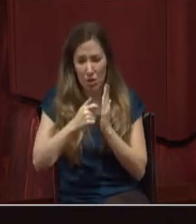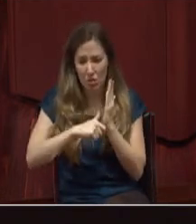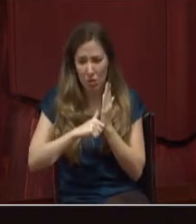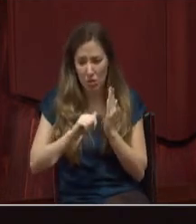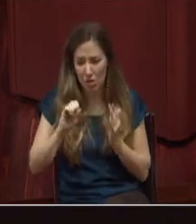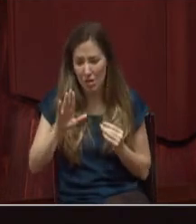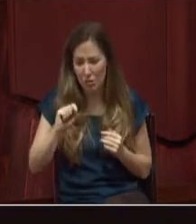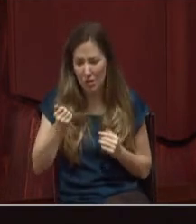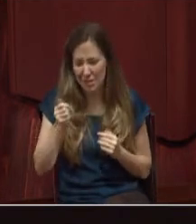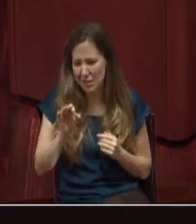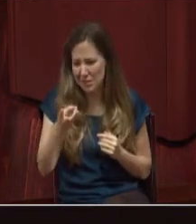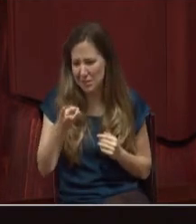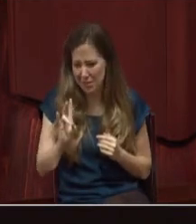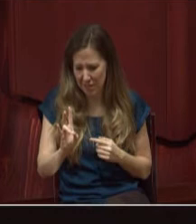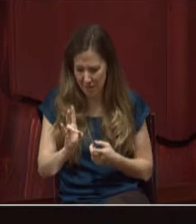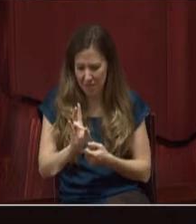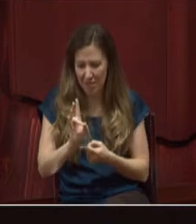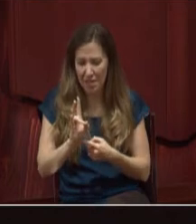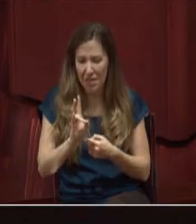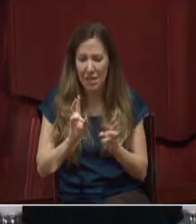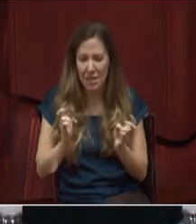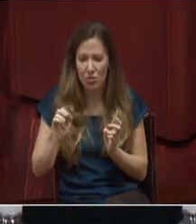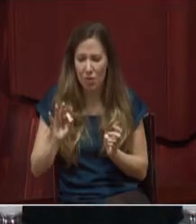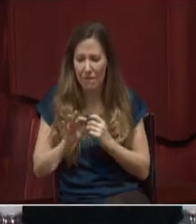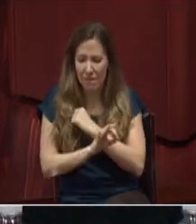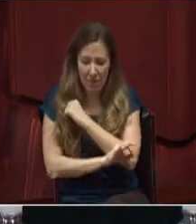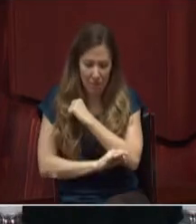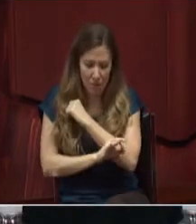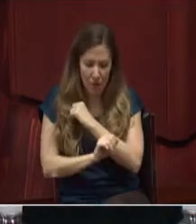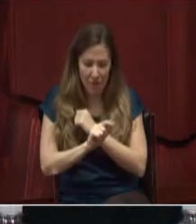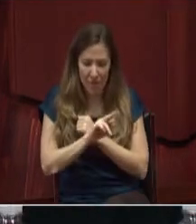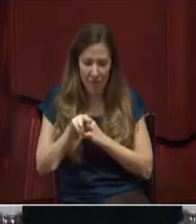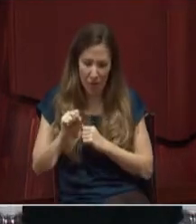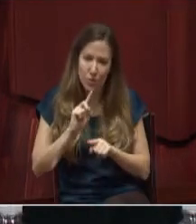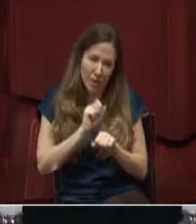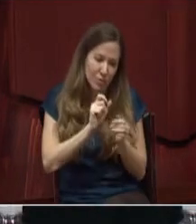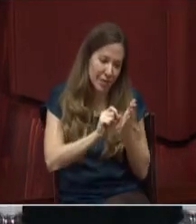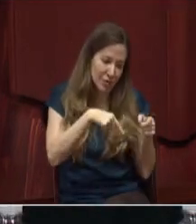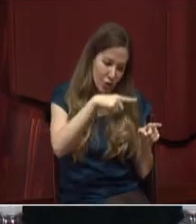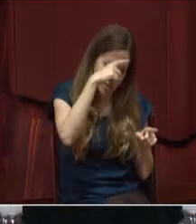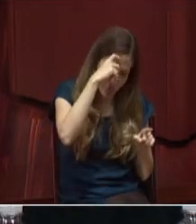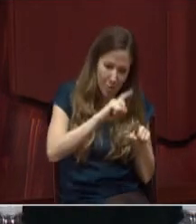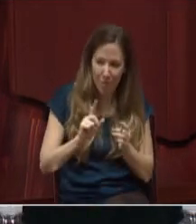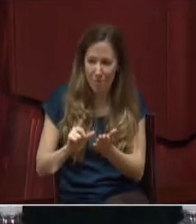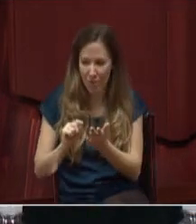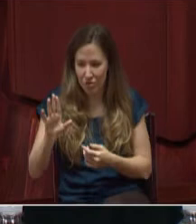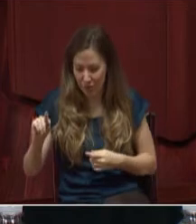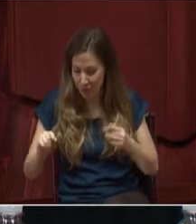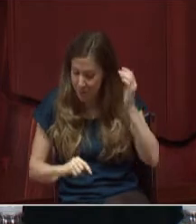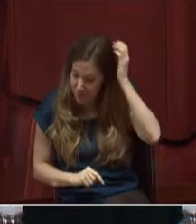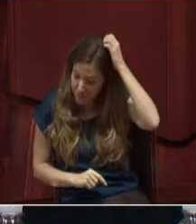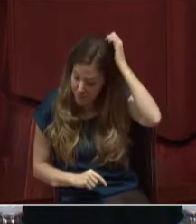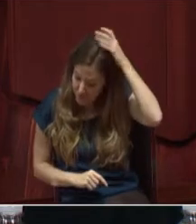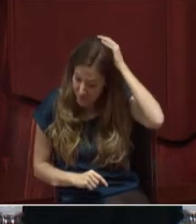the October 1967 issue of Foreign Affairs. It was actually written during the summer of 1967. And